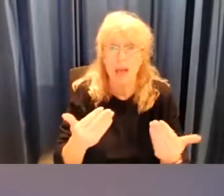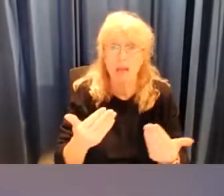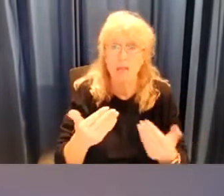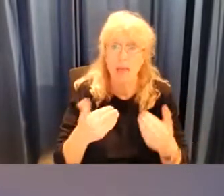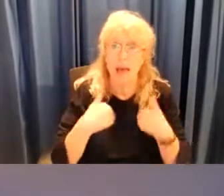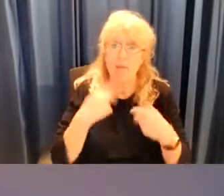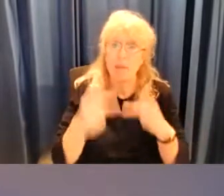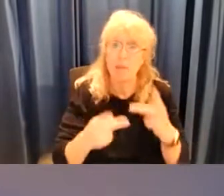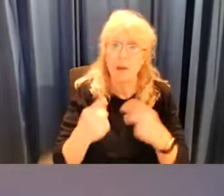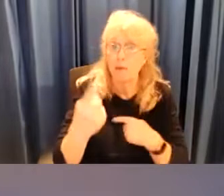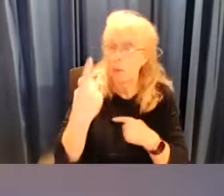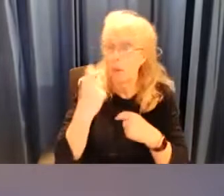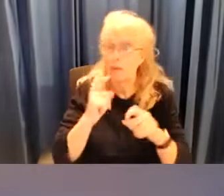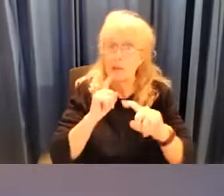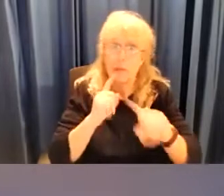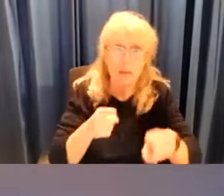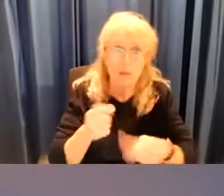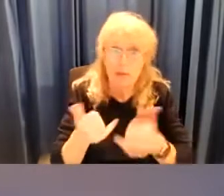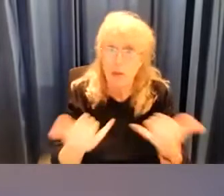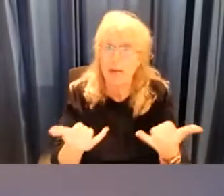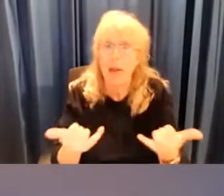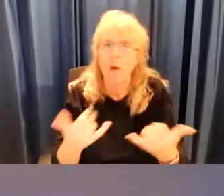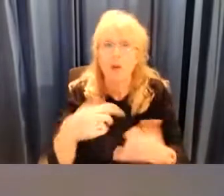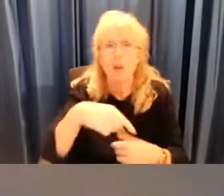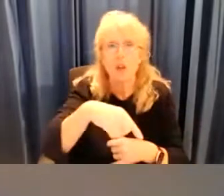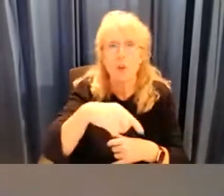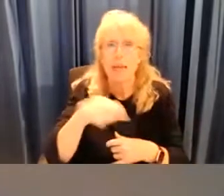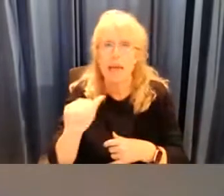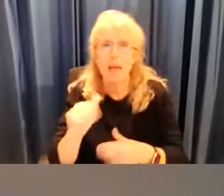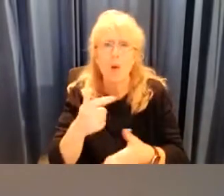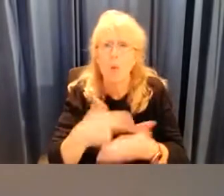So what's on your mind?